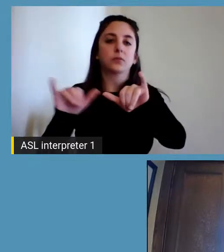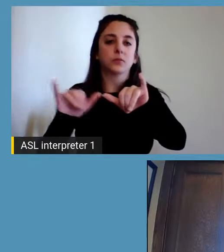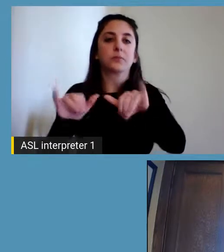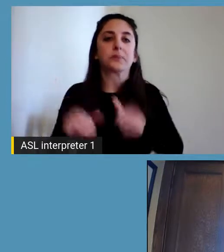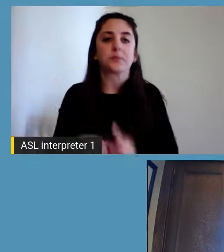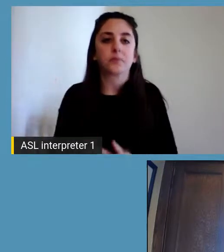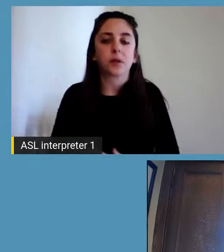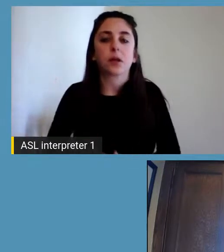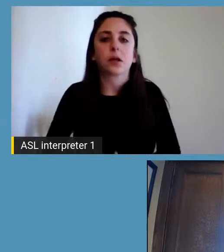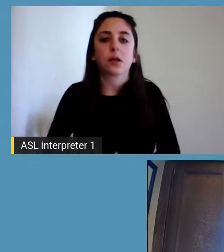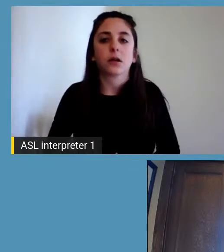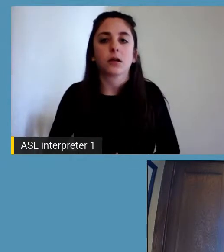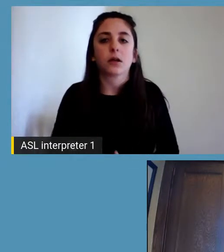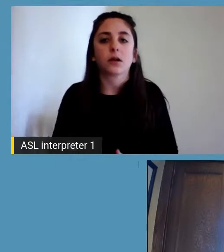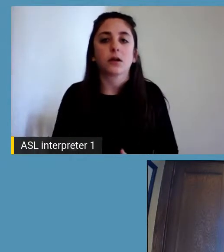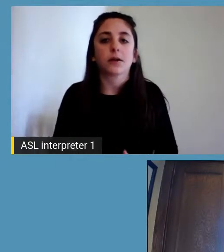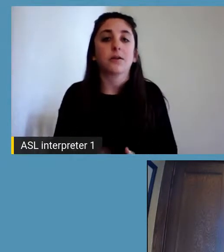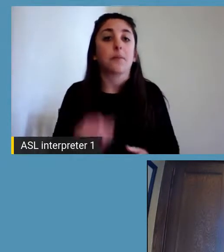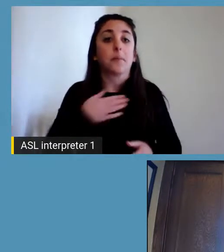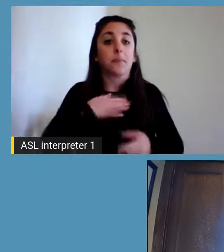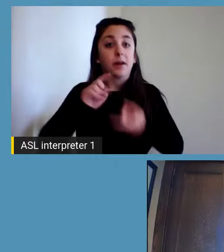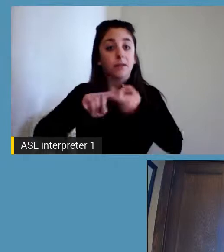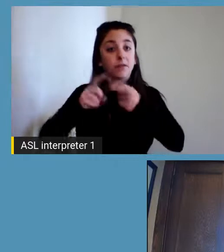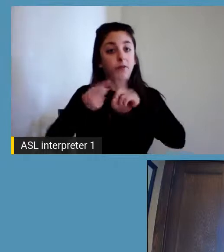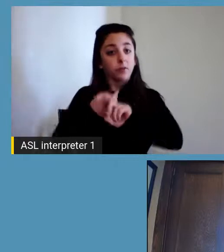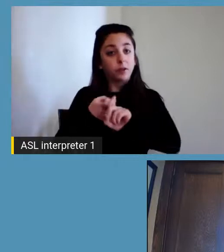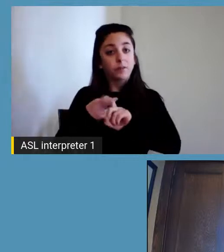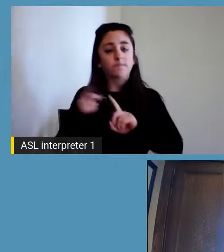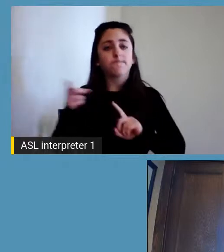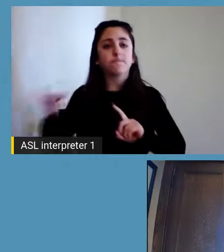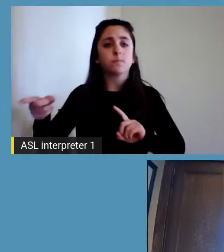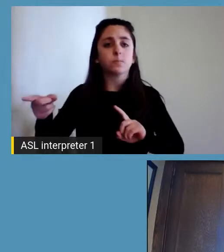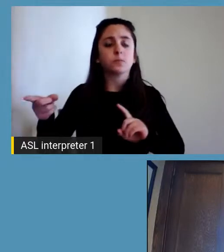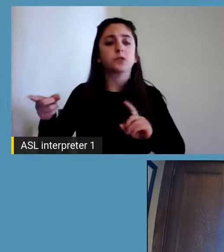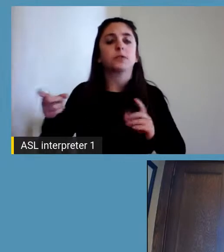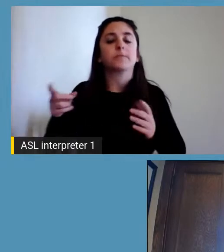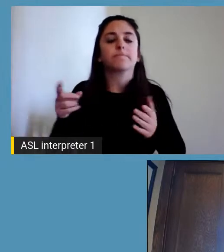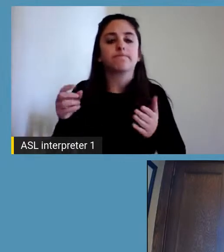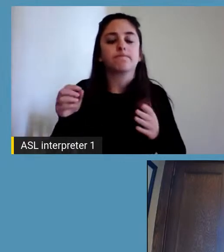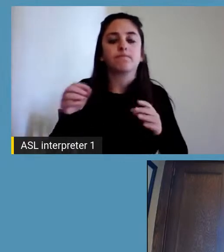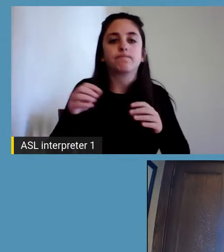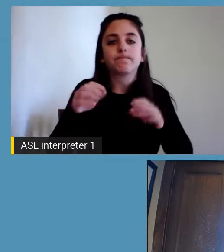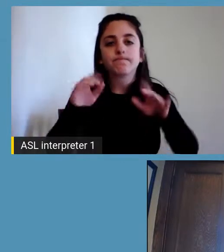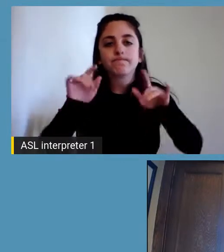friend now did write her whole dissertation